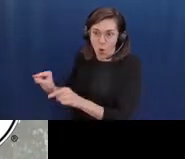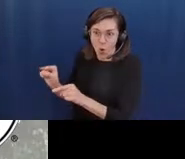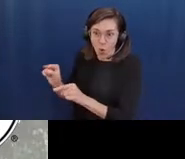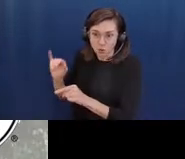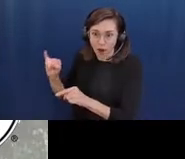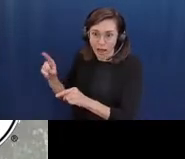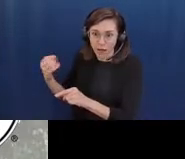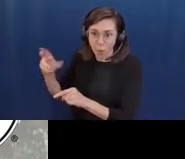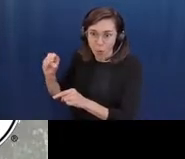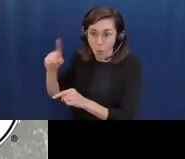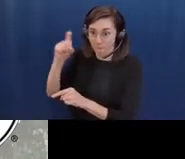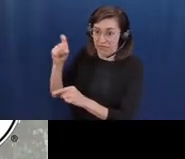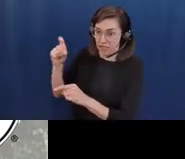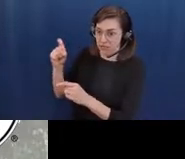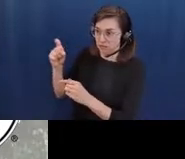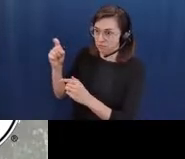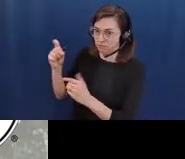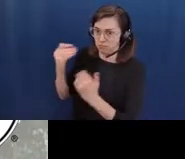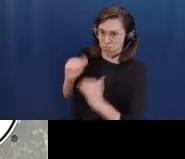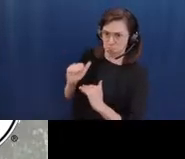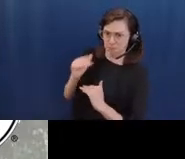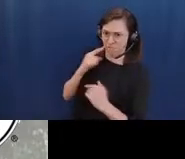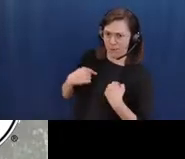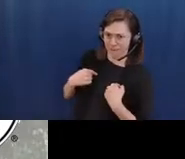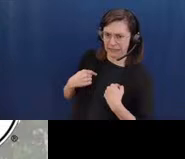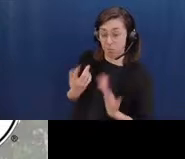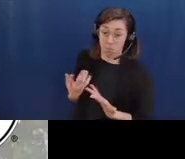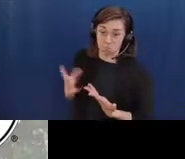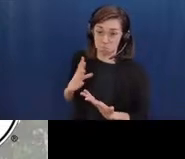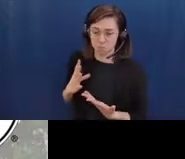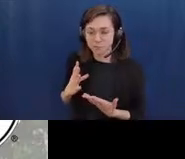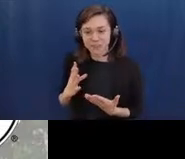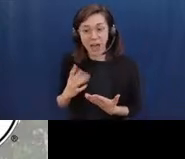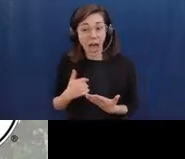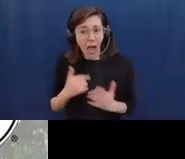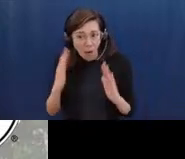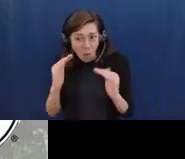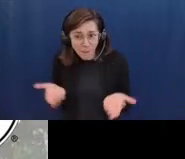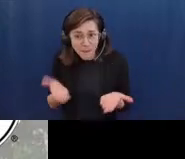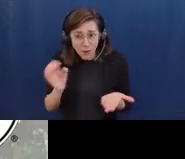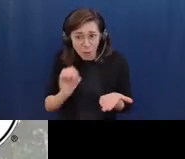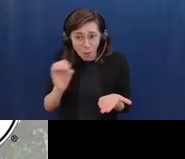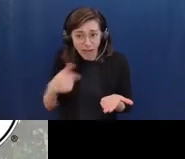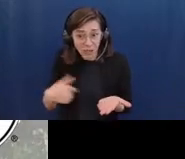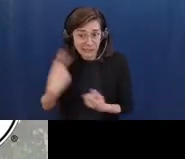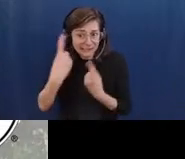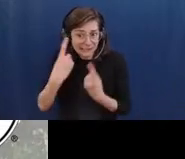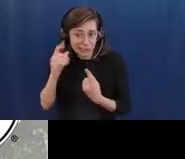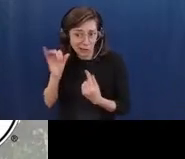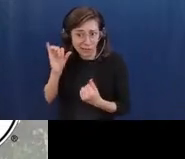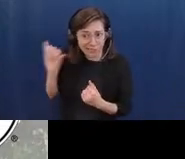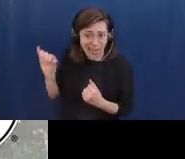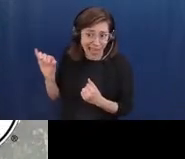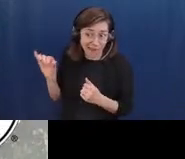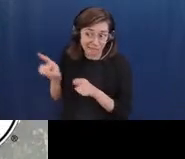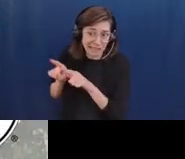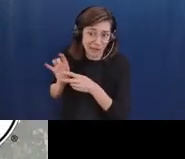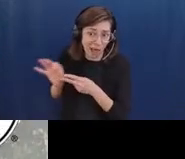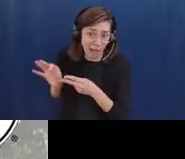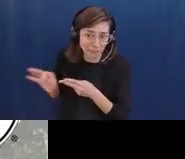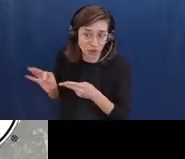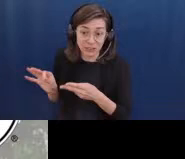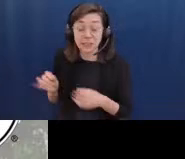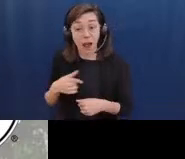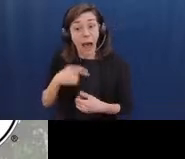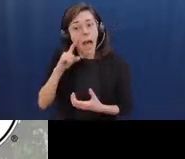I would hope that we would explore some of those options as well. I firmly believe in, first